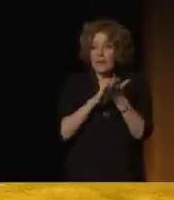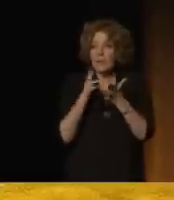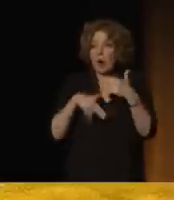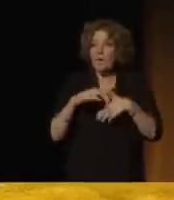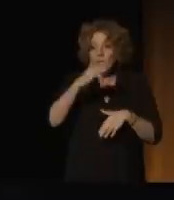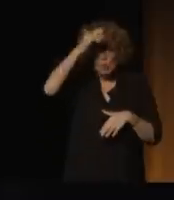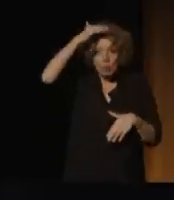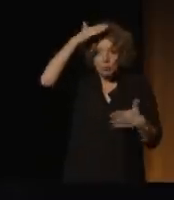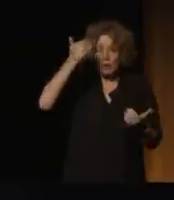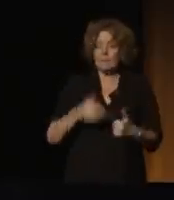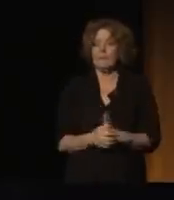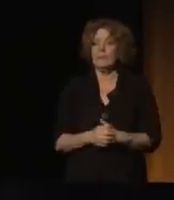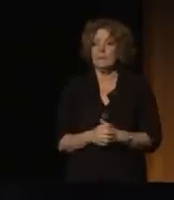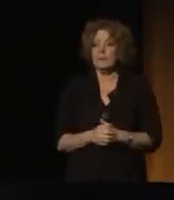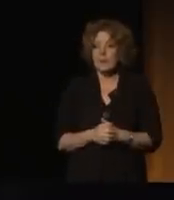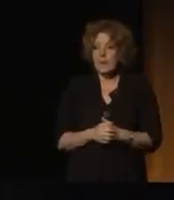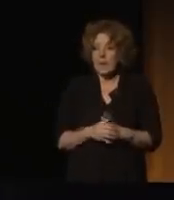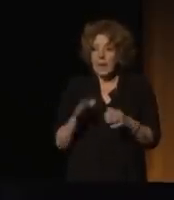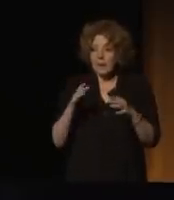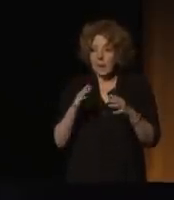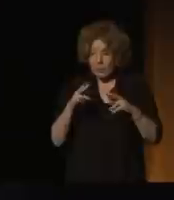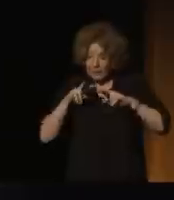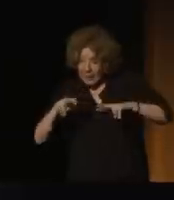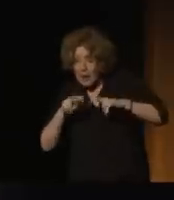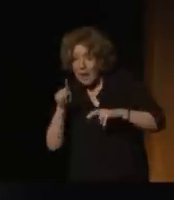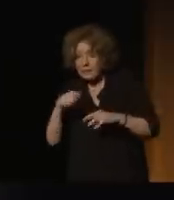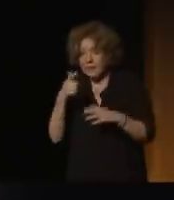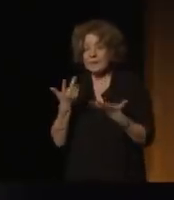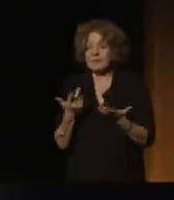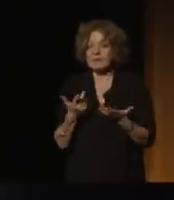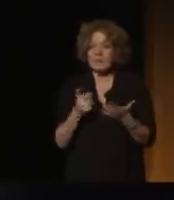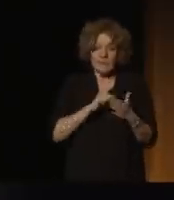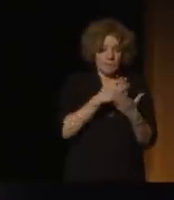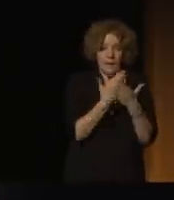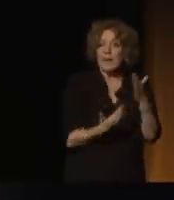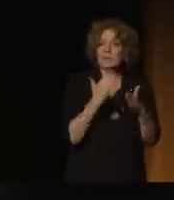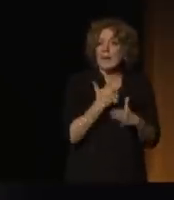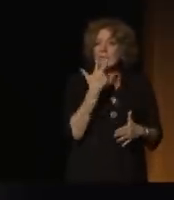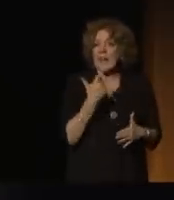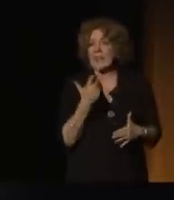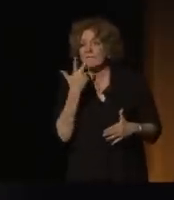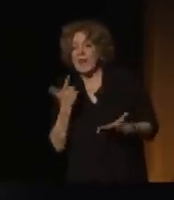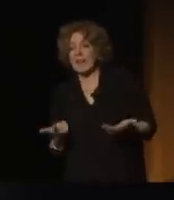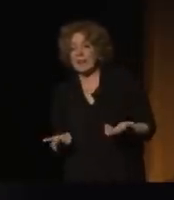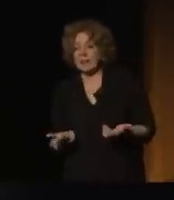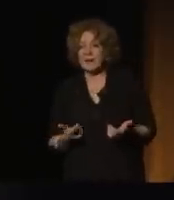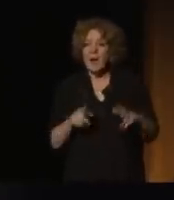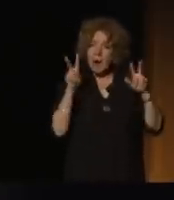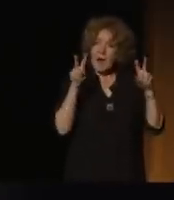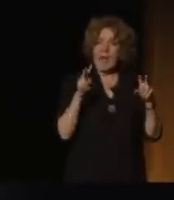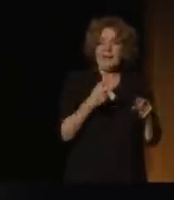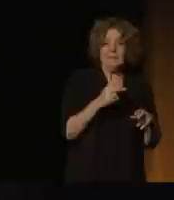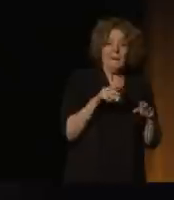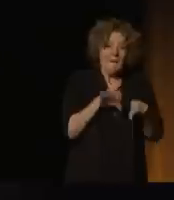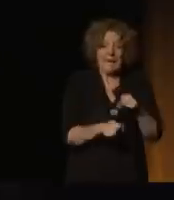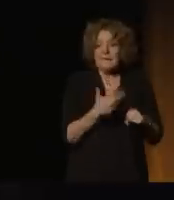and I just dissembled that whole thing in an article that I wrote about. It's fake faith. And I hate to call somebody's faith fake,